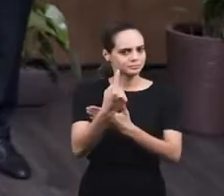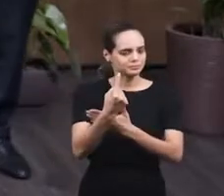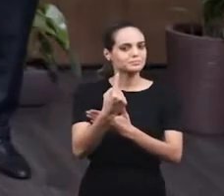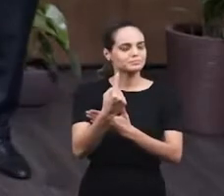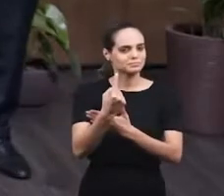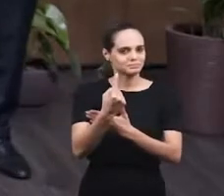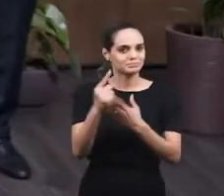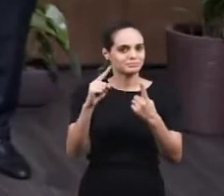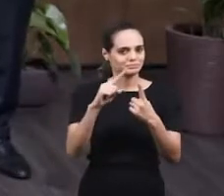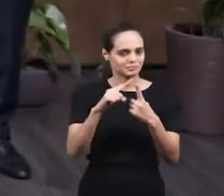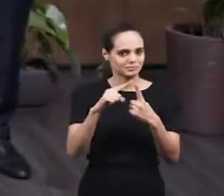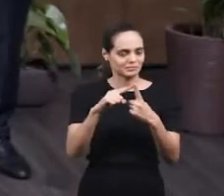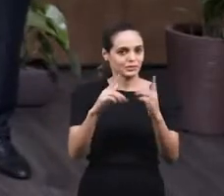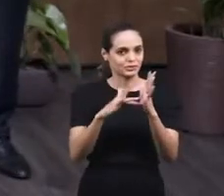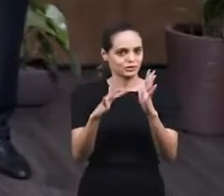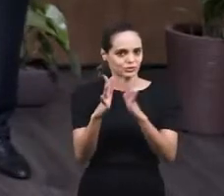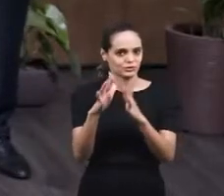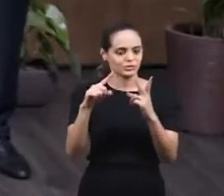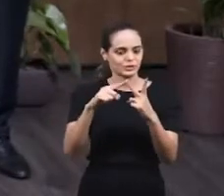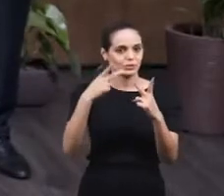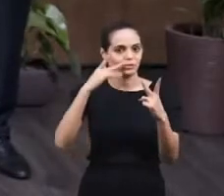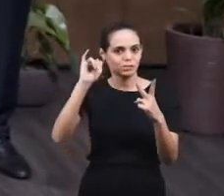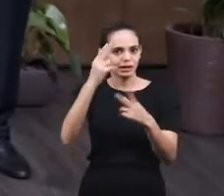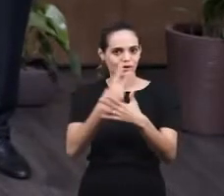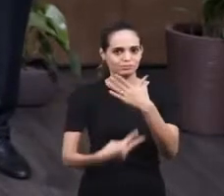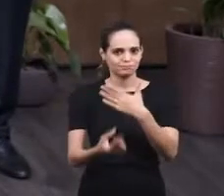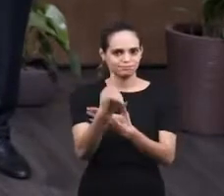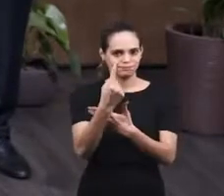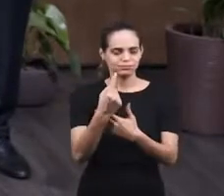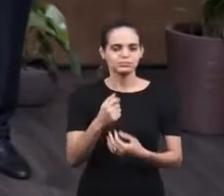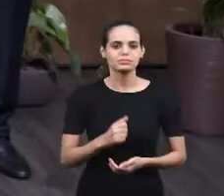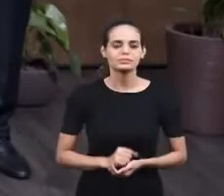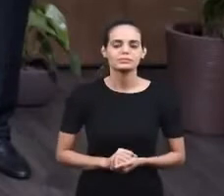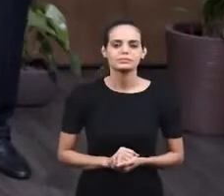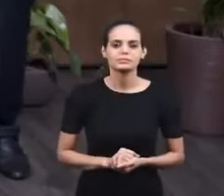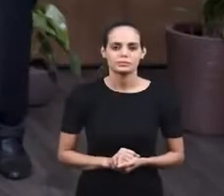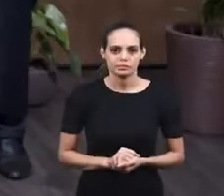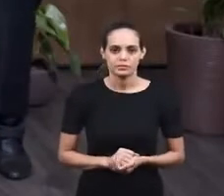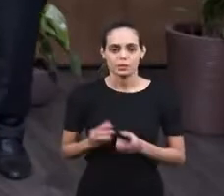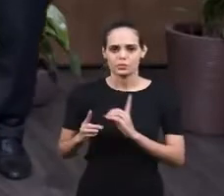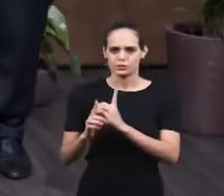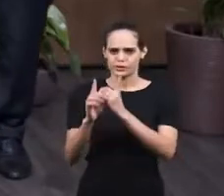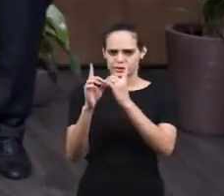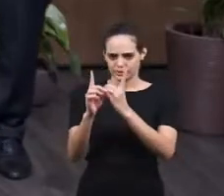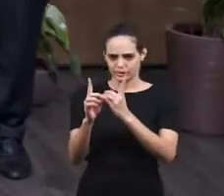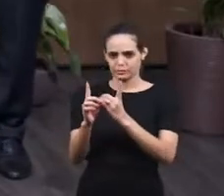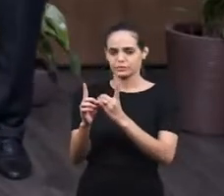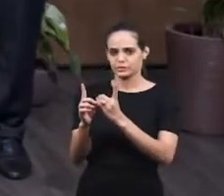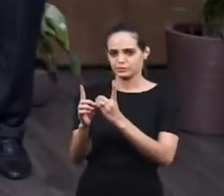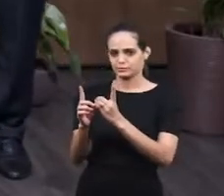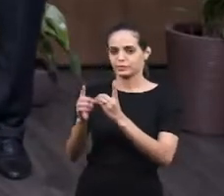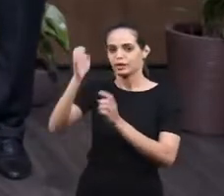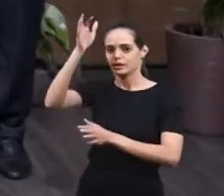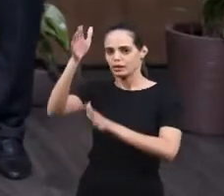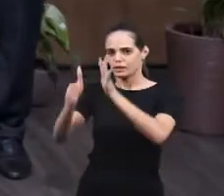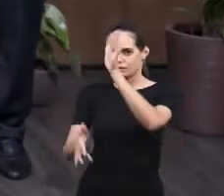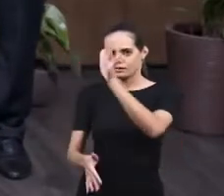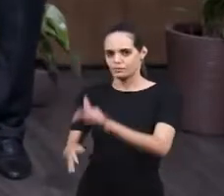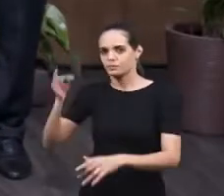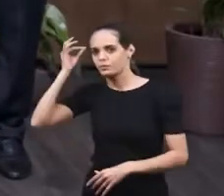Father. The disciples received the Holy Spirit in the day of the